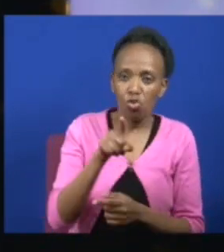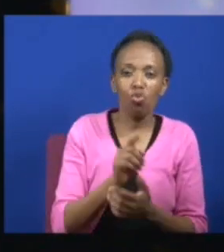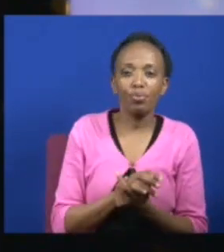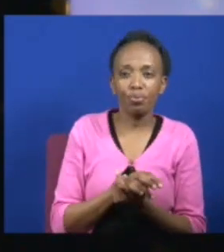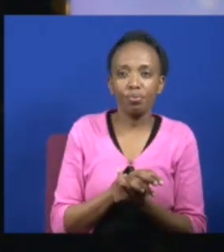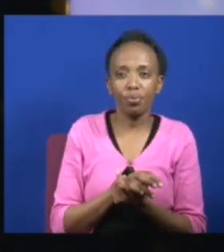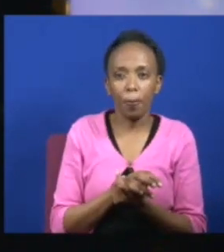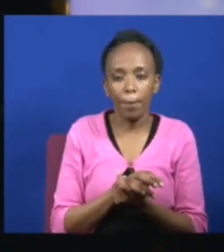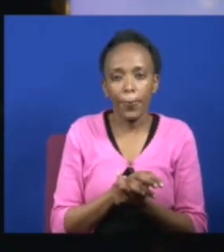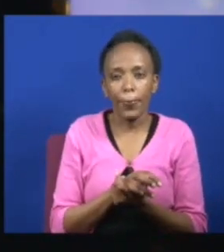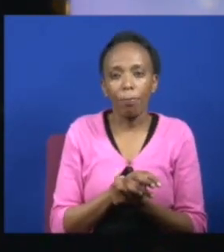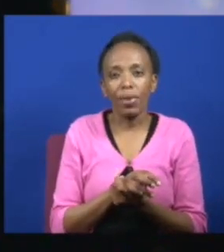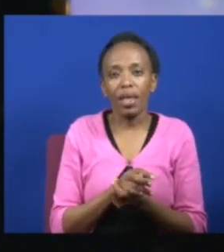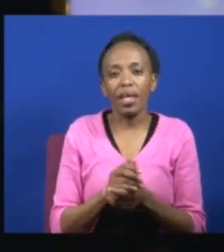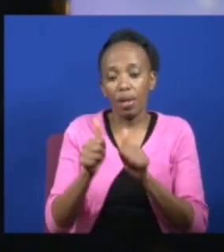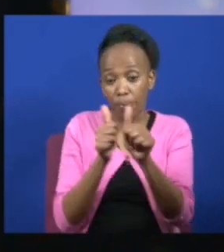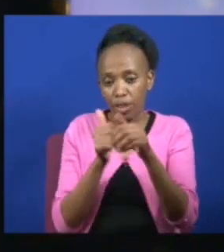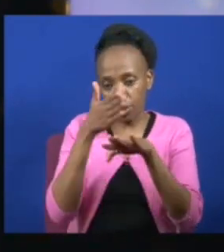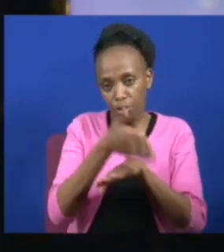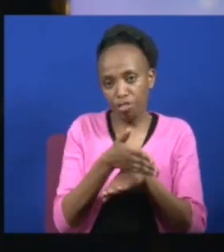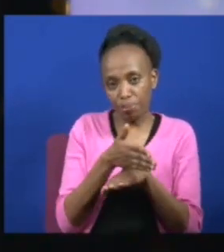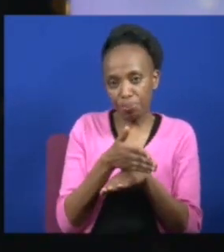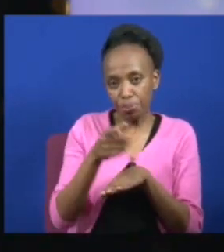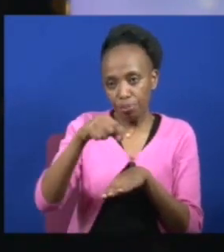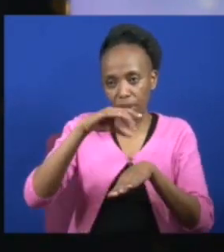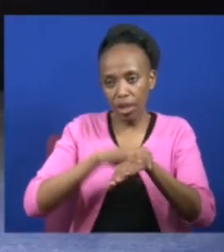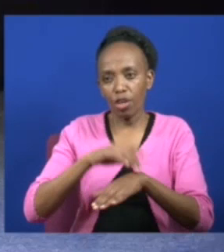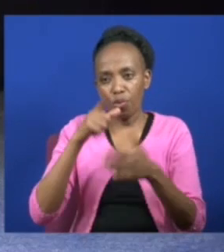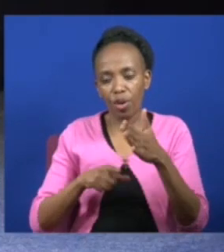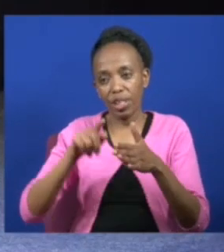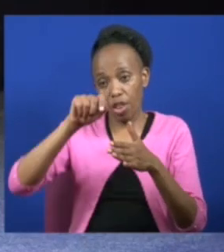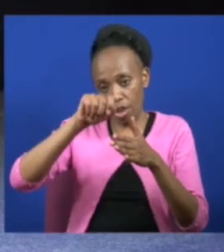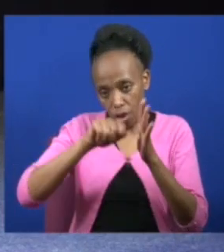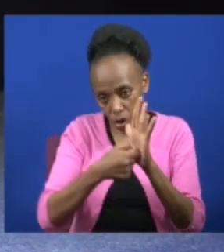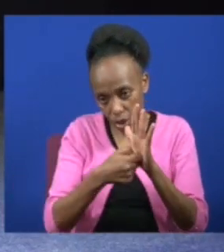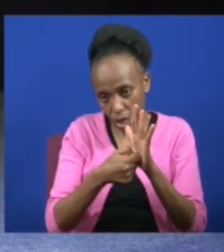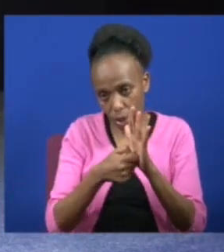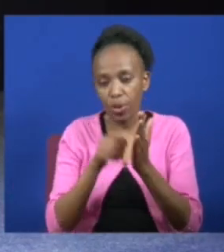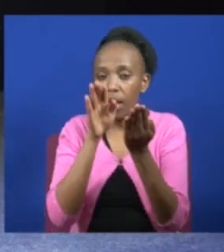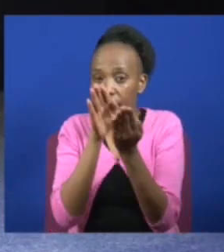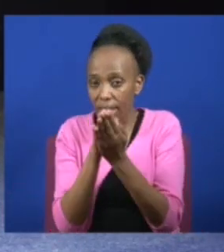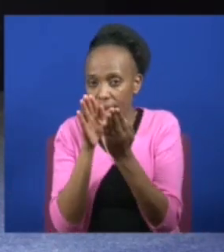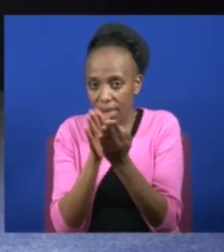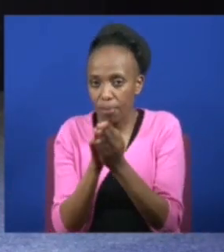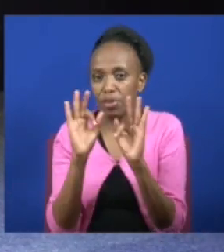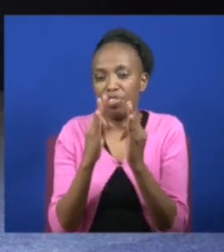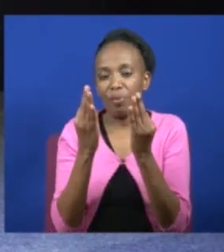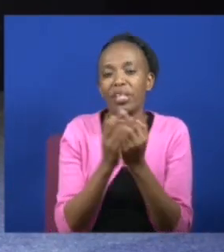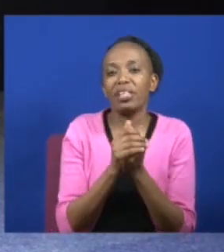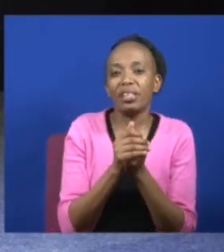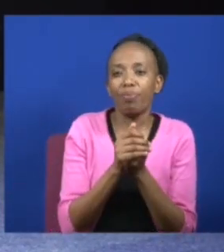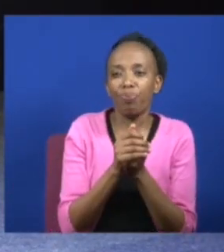down. In the Passover, we find that the lockdown preserved